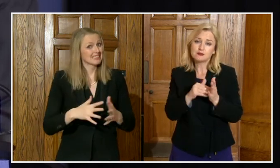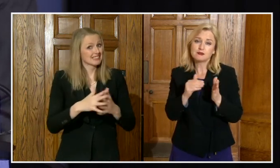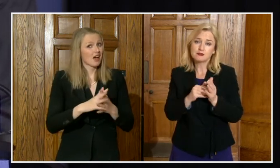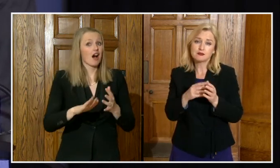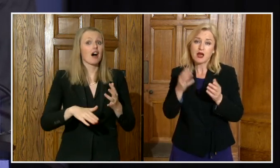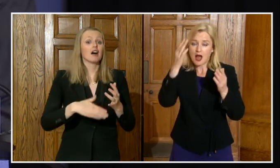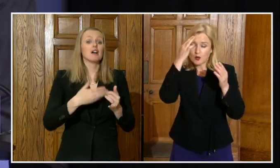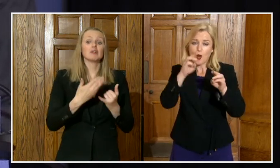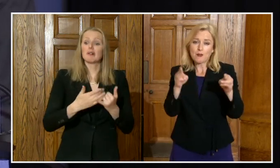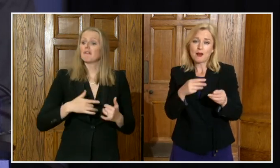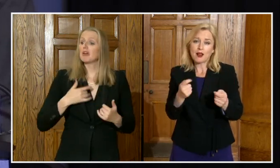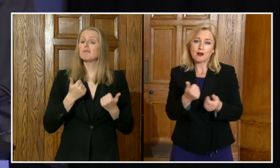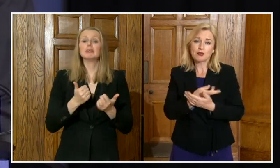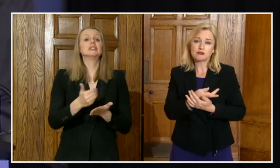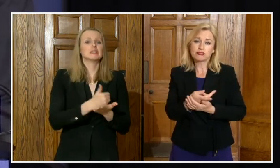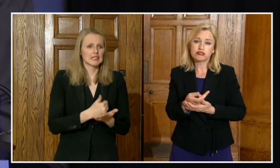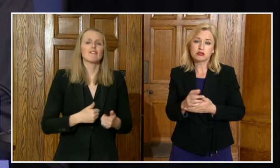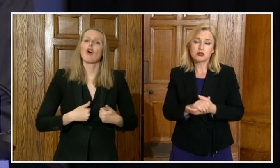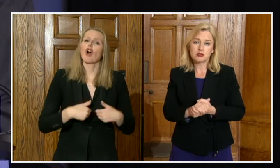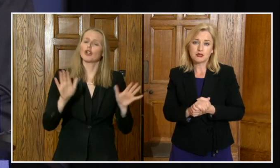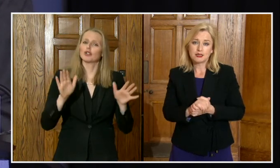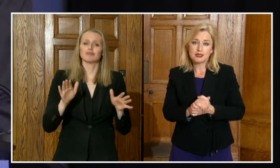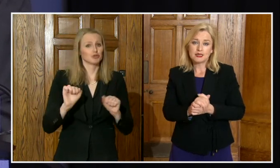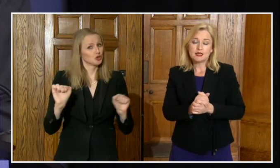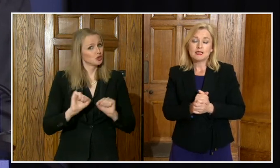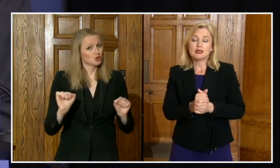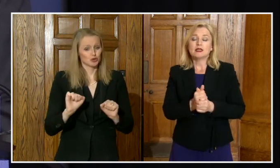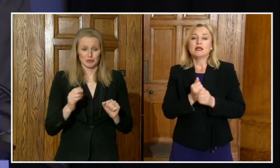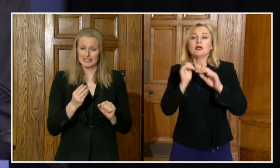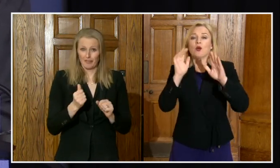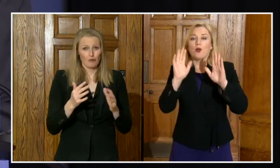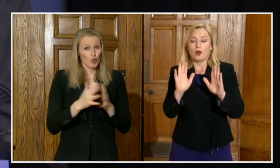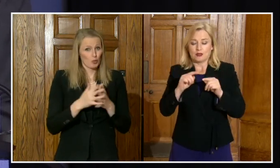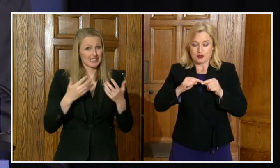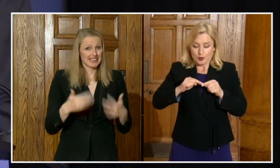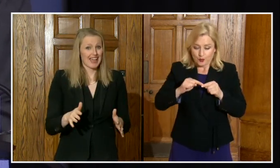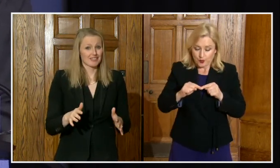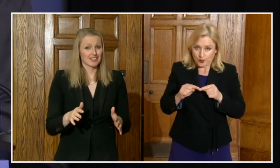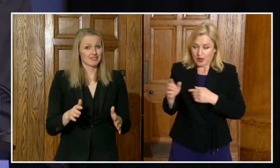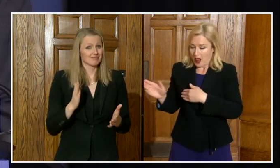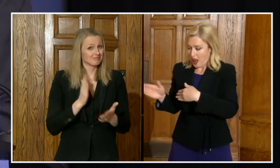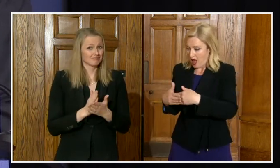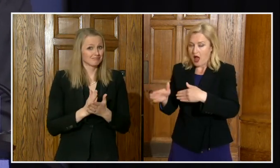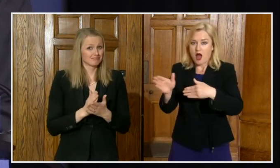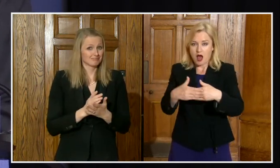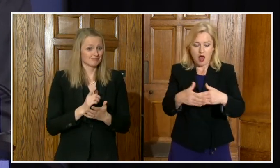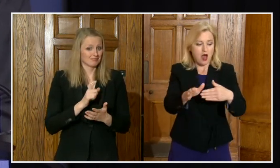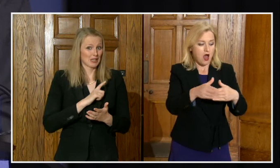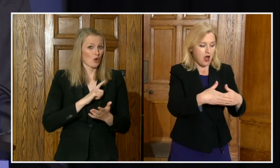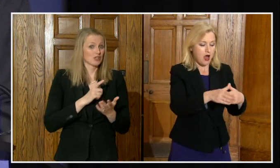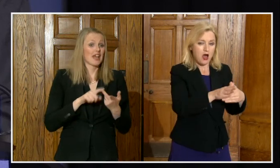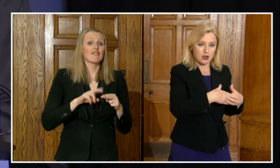the evidence would suggest it would be safe for us to step back or step down any of these measures without seeing that